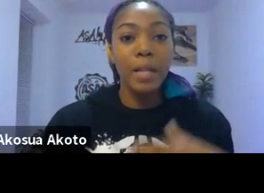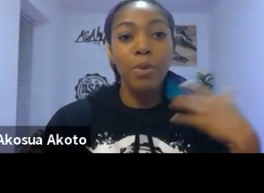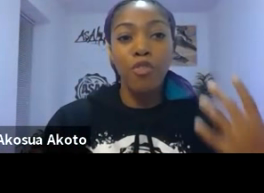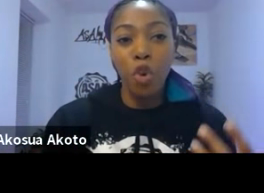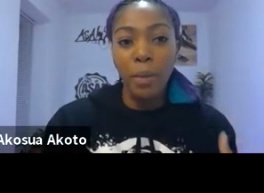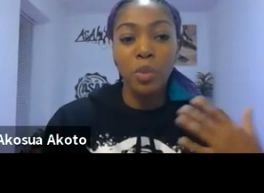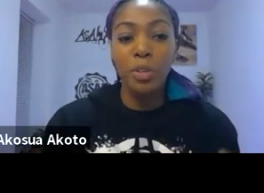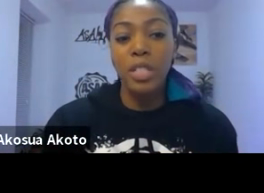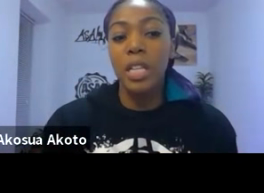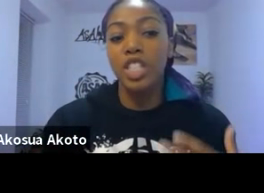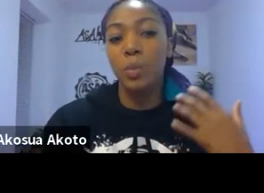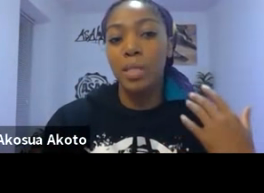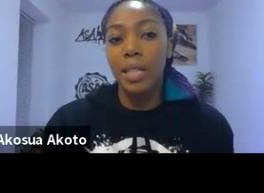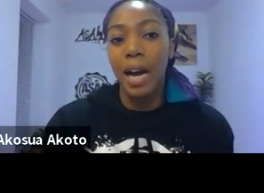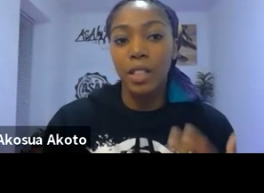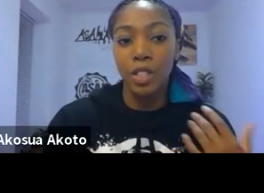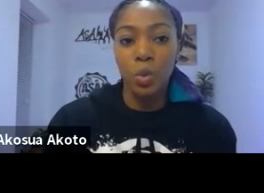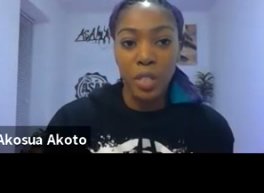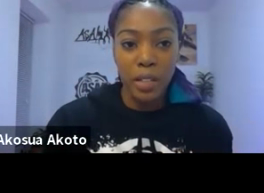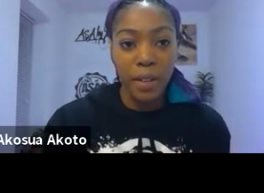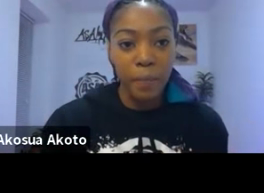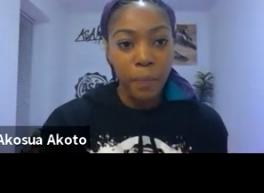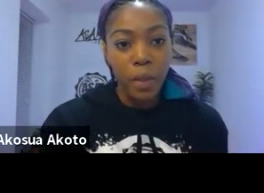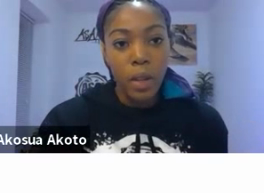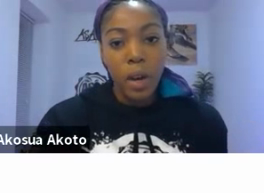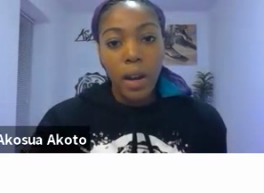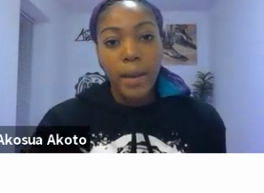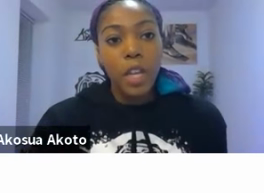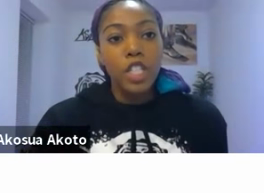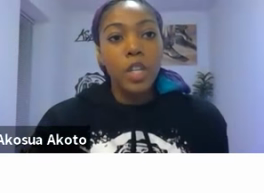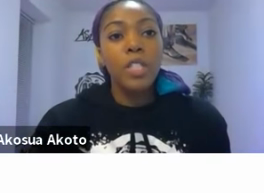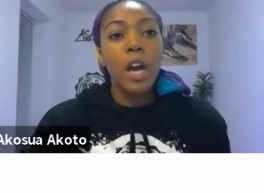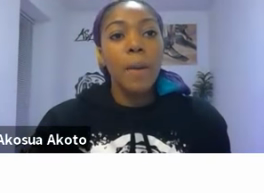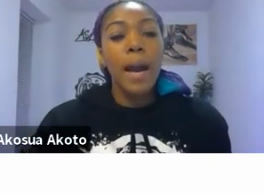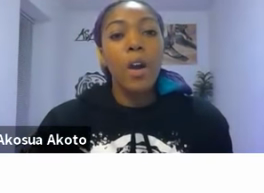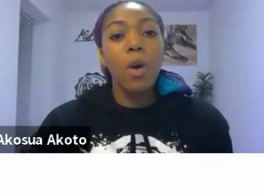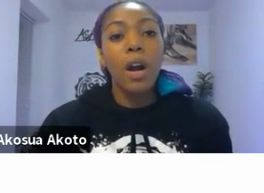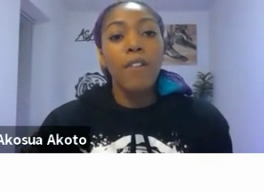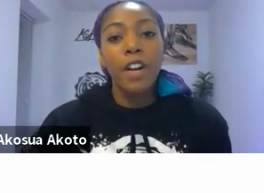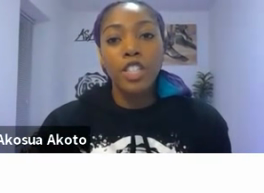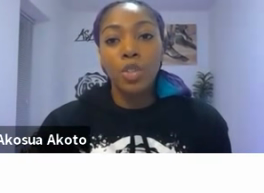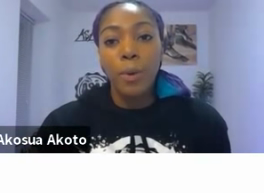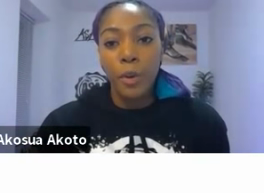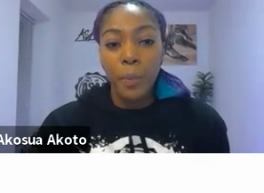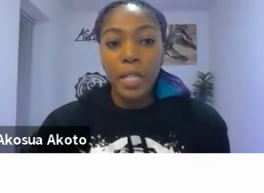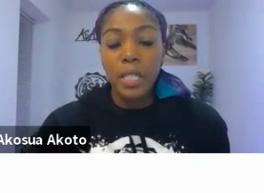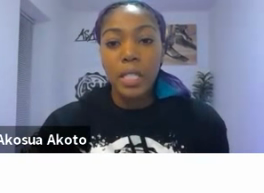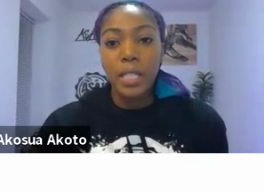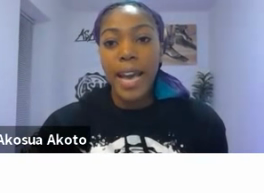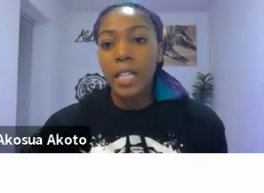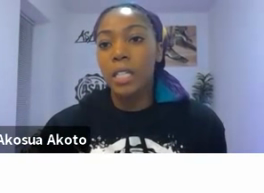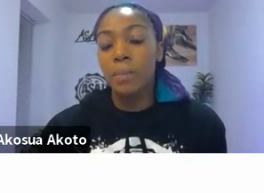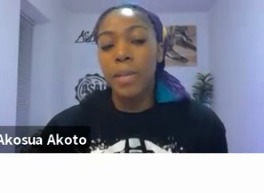But again, performance or presentation was not the source of it. Okay. So when we talk about functional